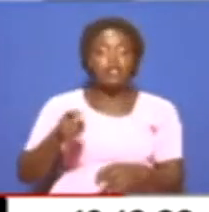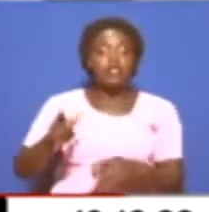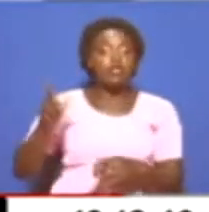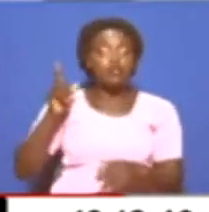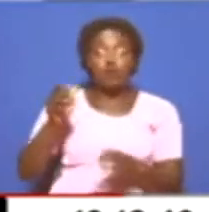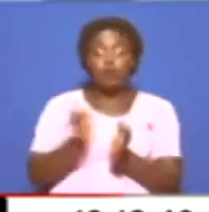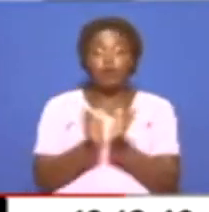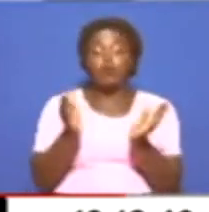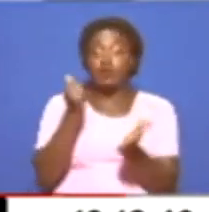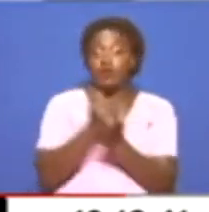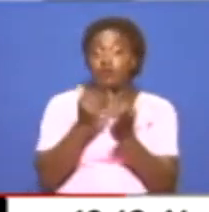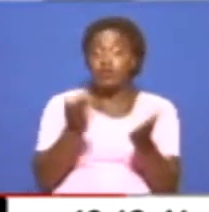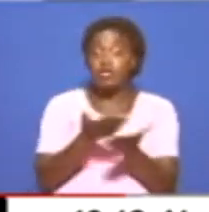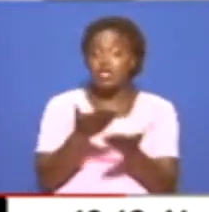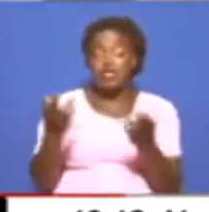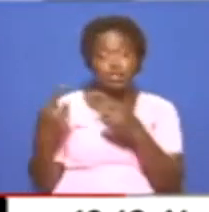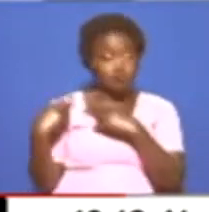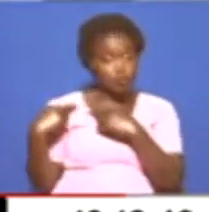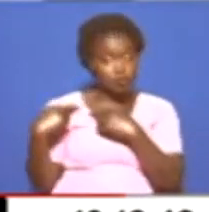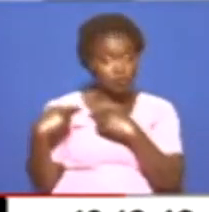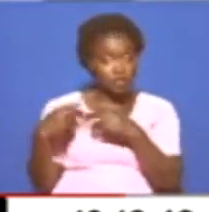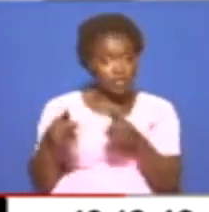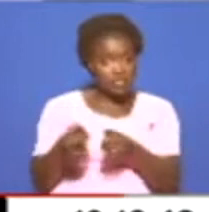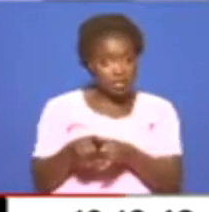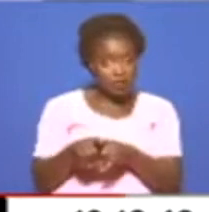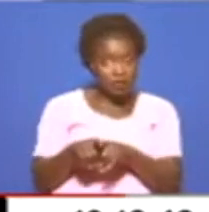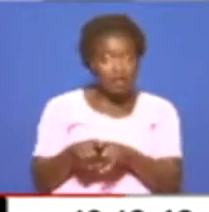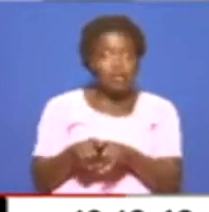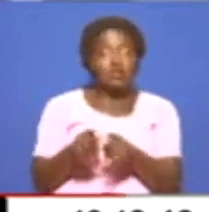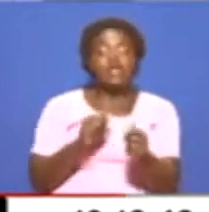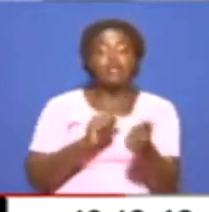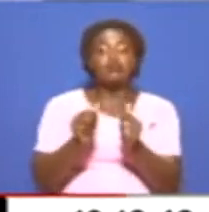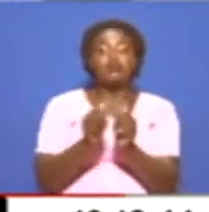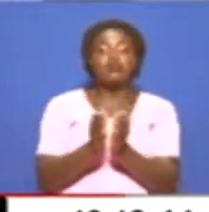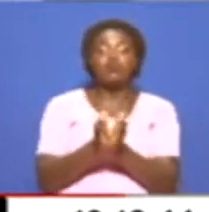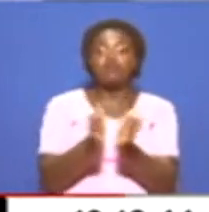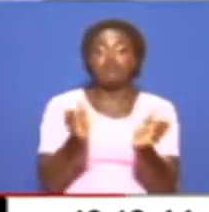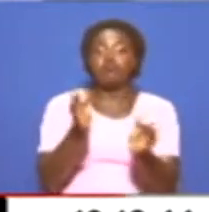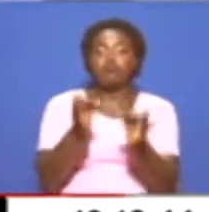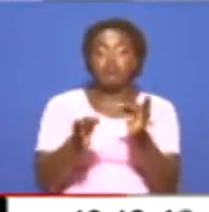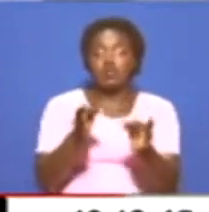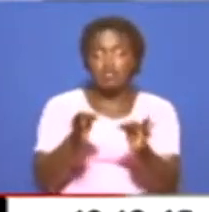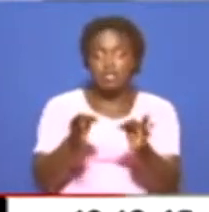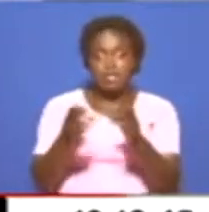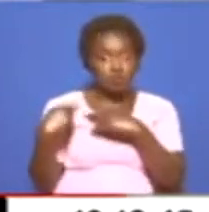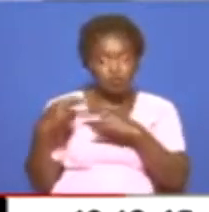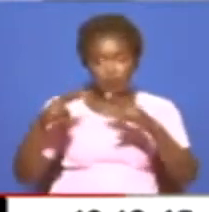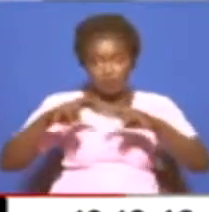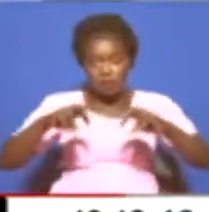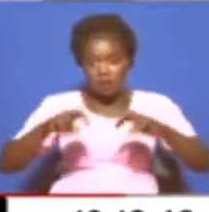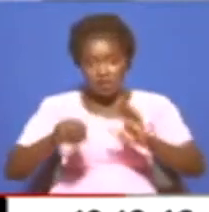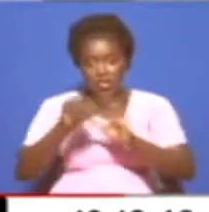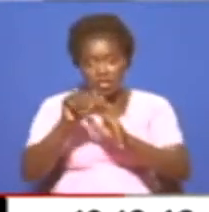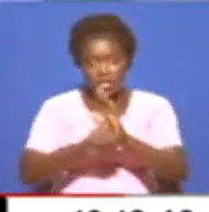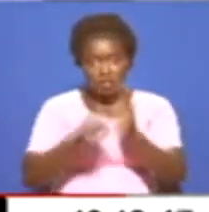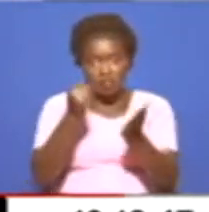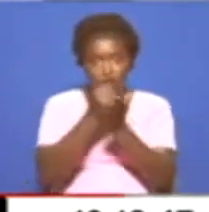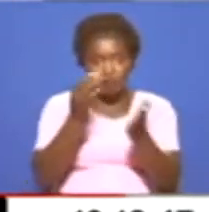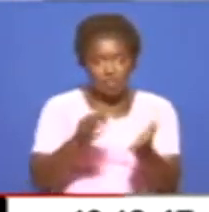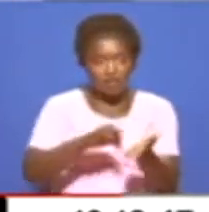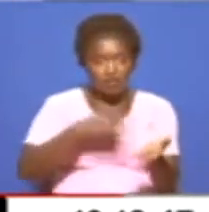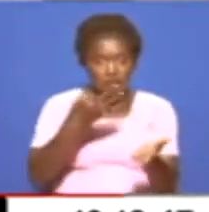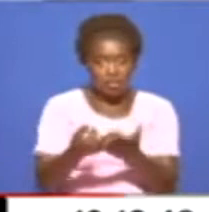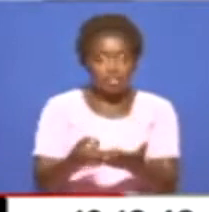officer with a responsibility like the ombudsman, who has the responsibility of investigating state officers, and he fails to do